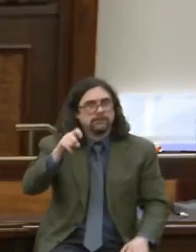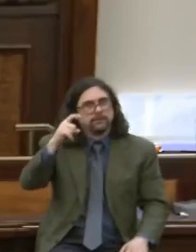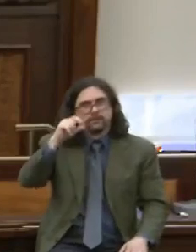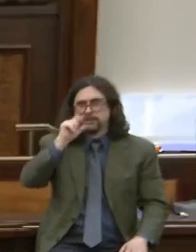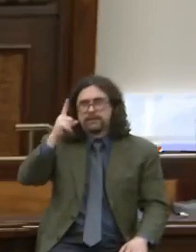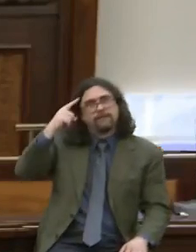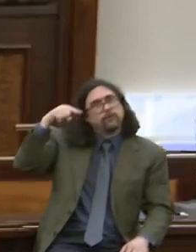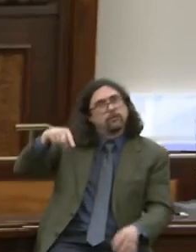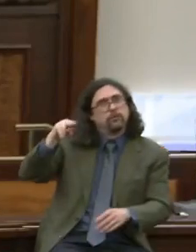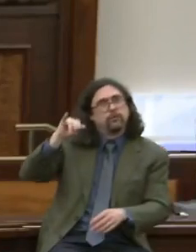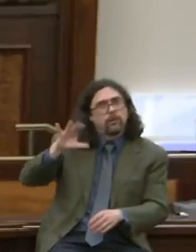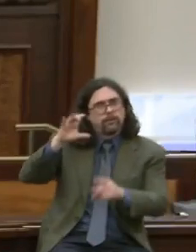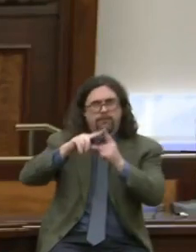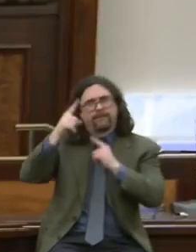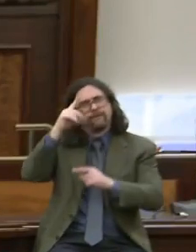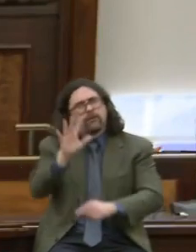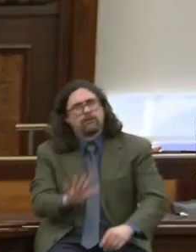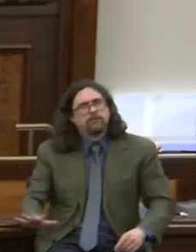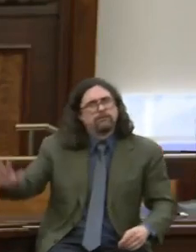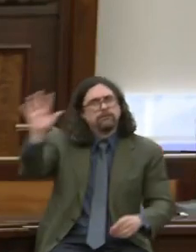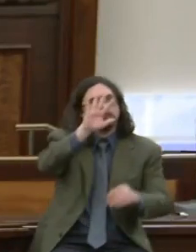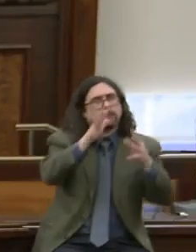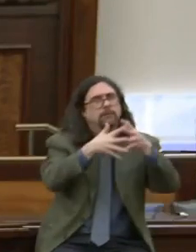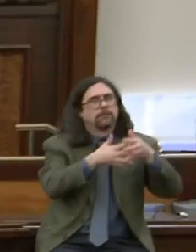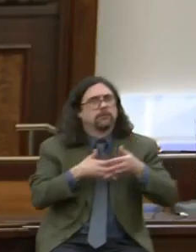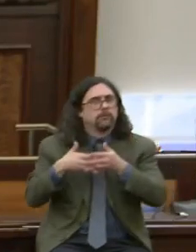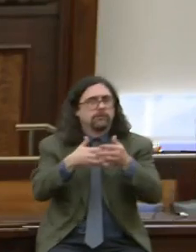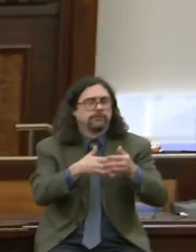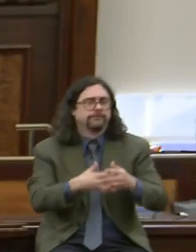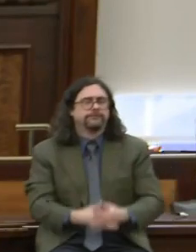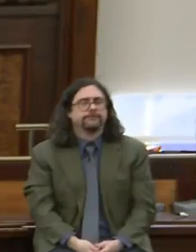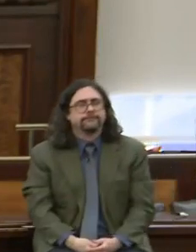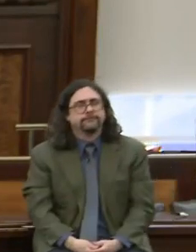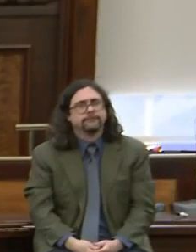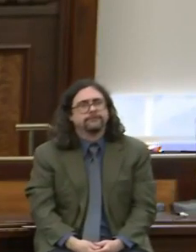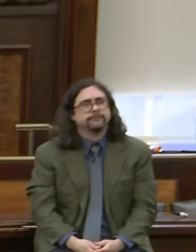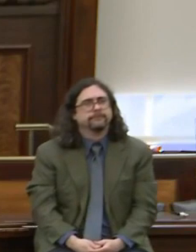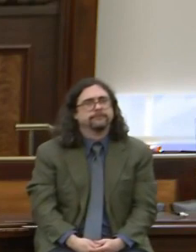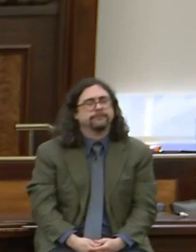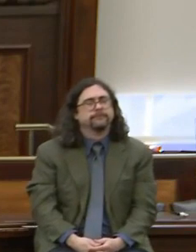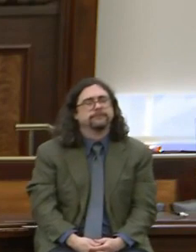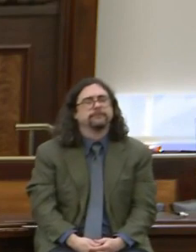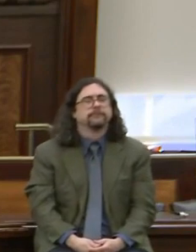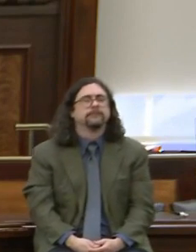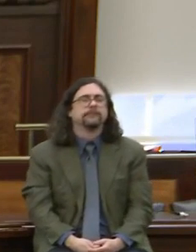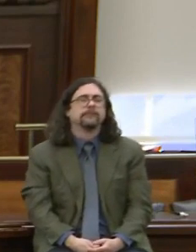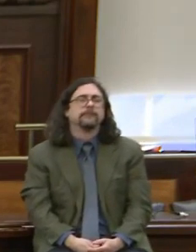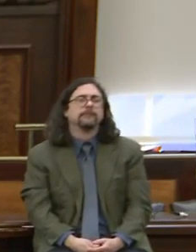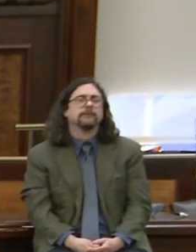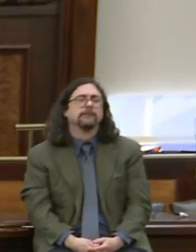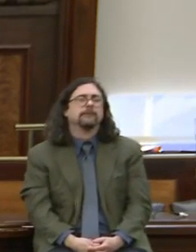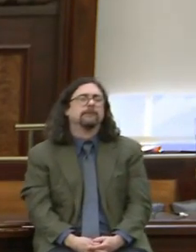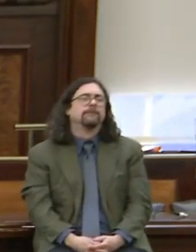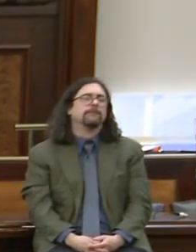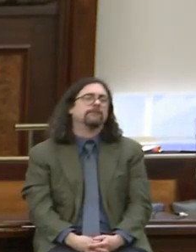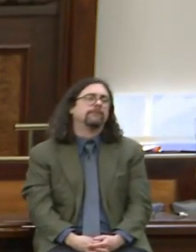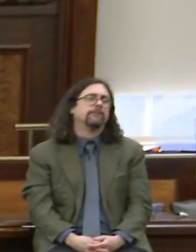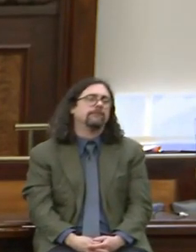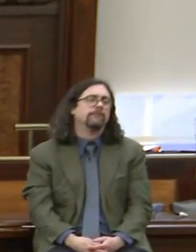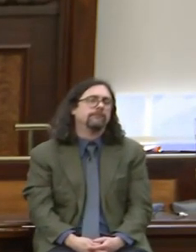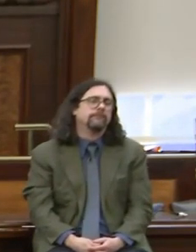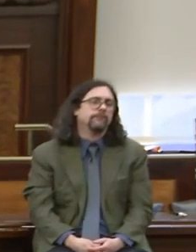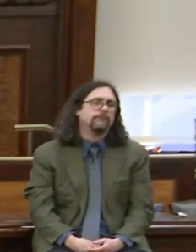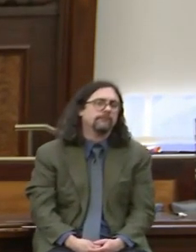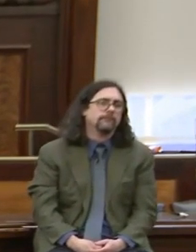Now I want to talk about a question that's on everybody's mind, and that is the issue of shelter in place. This is